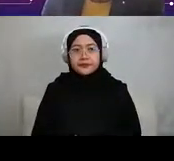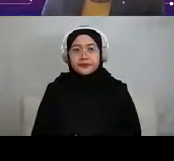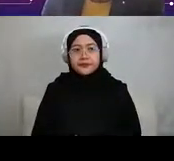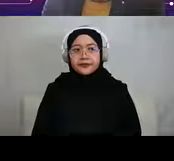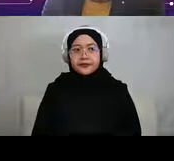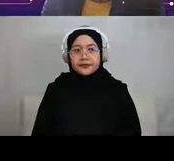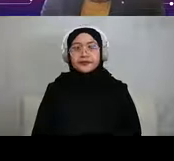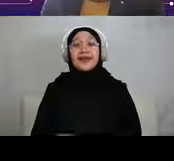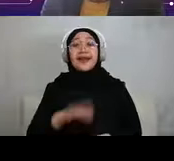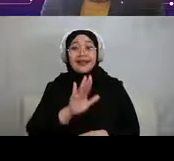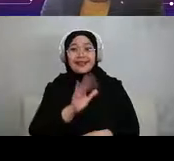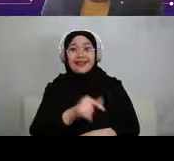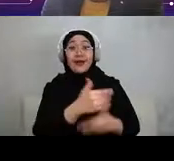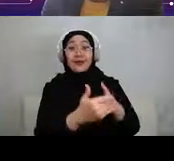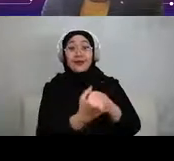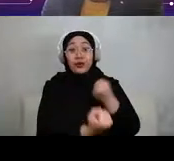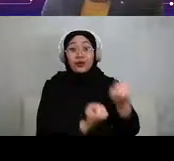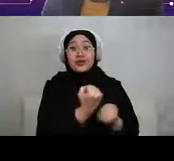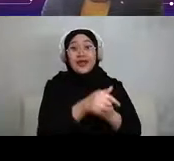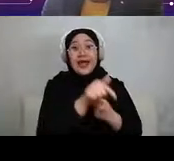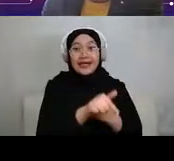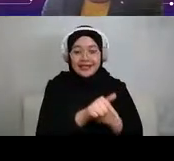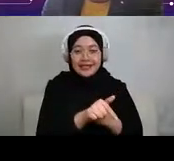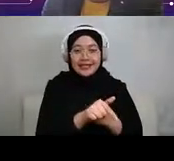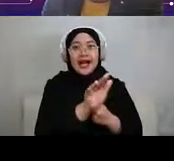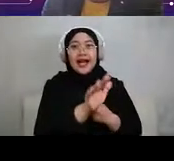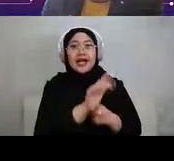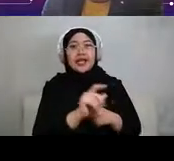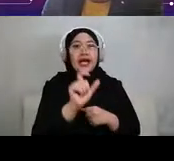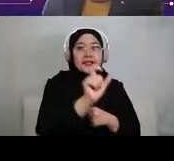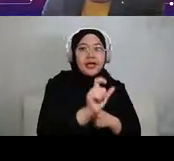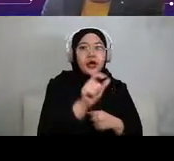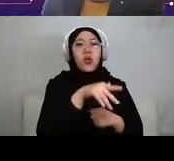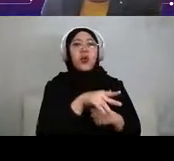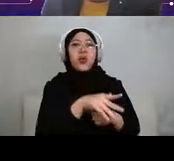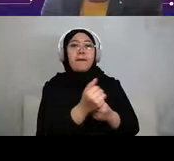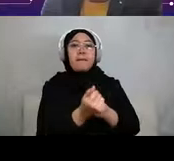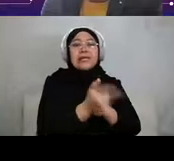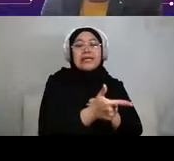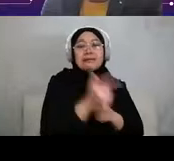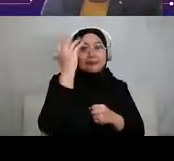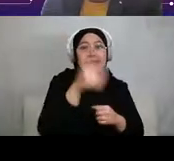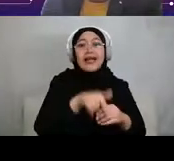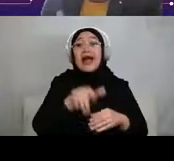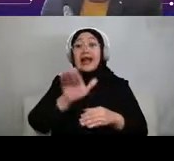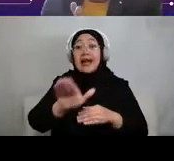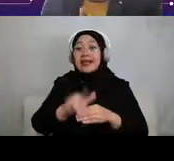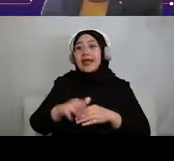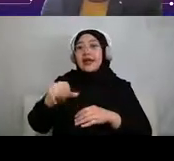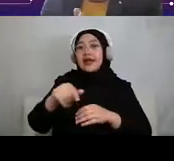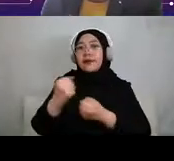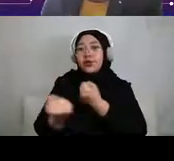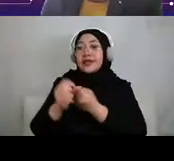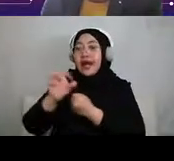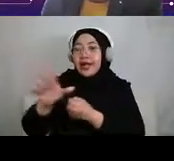EV Trans is owning 600 plus electric buses in India, and EV Trans has operated more than 5 crore